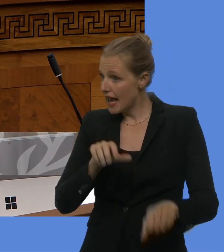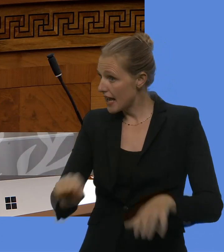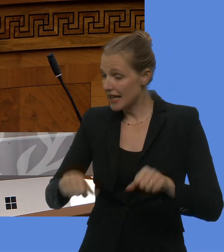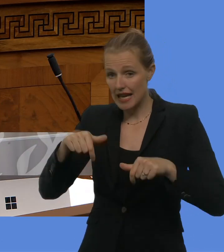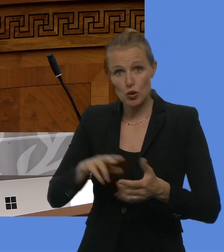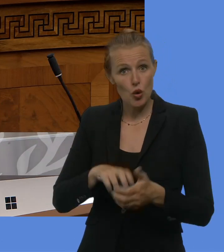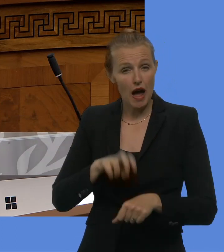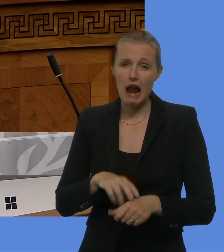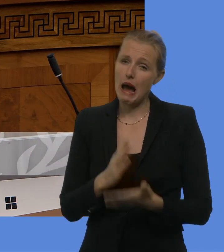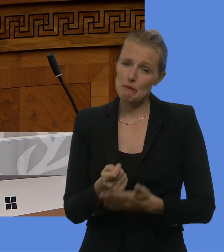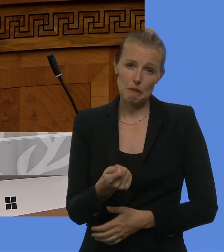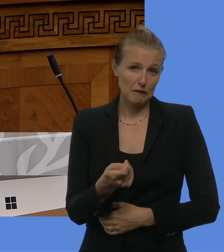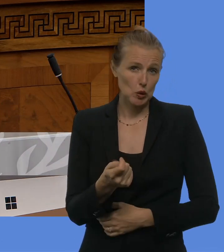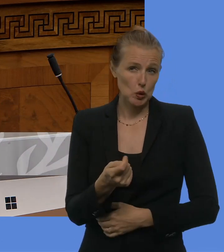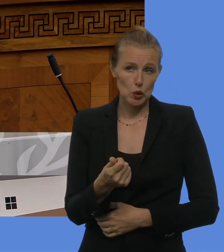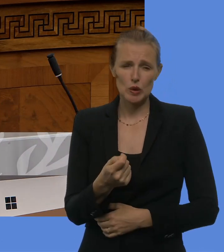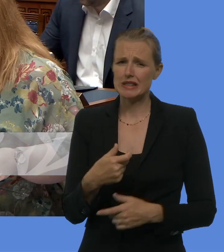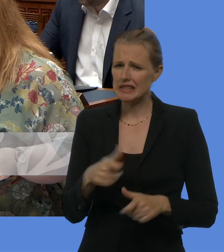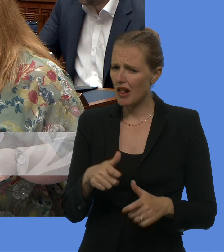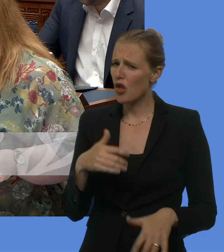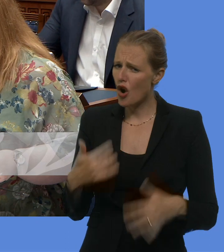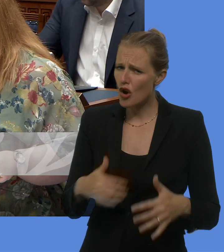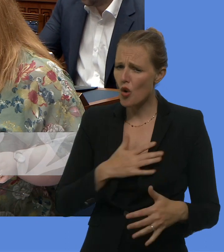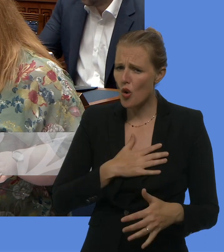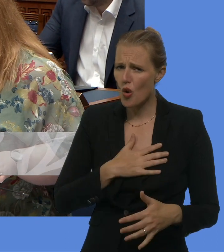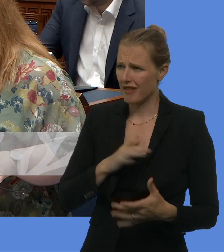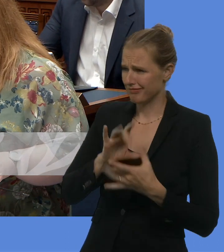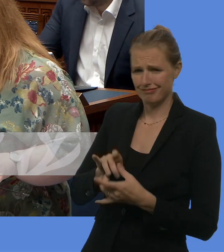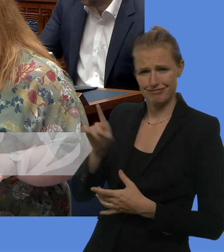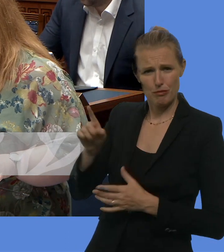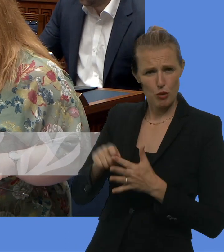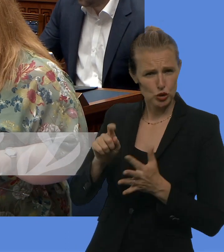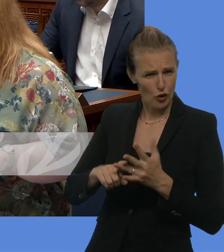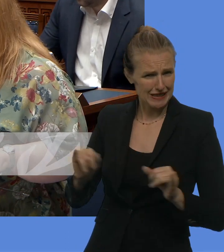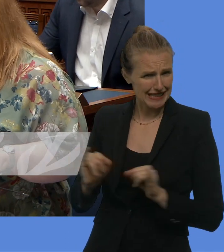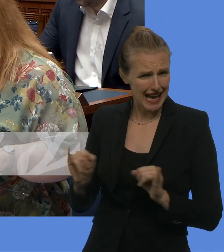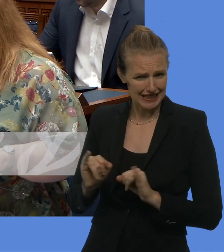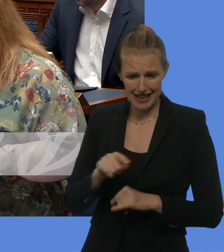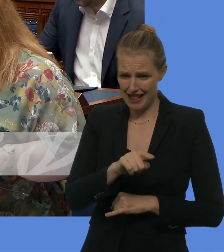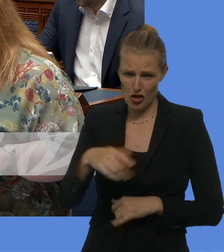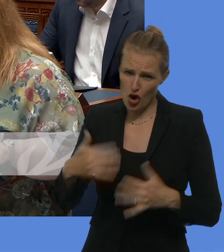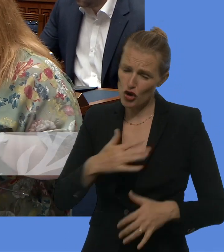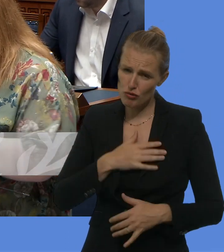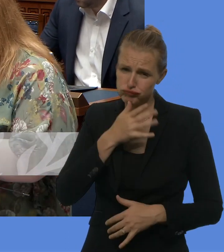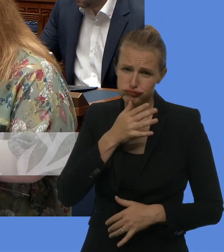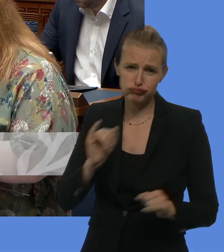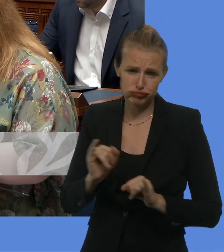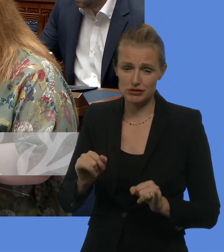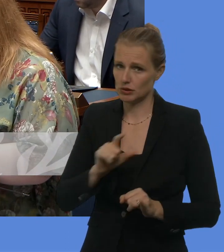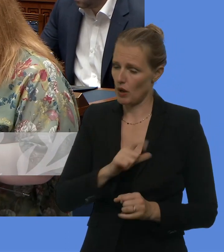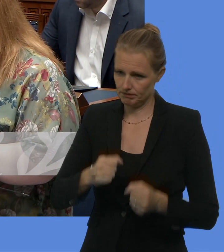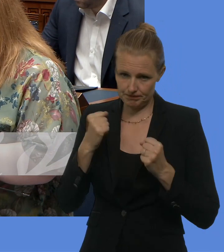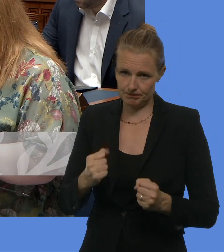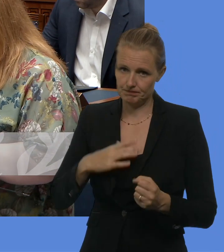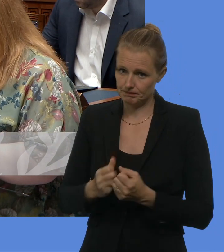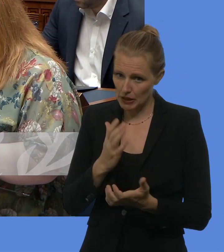Ireland is relatively small, the hurt and distress the Horizon scandal inflicted on the individuals concerned is no less significant. I am therefore keen to ensure that